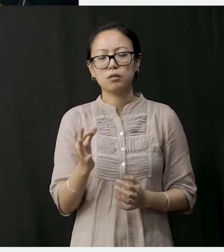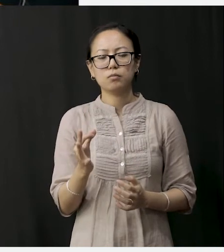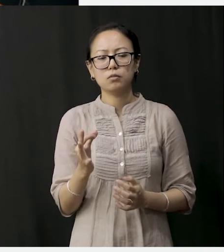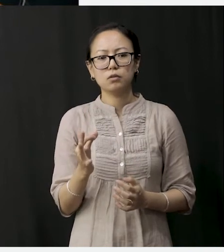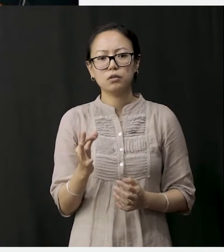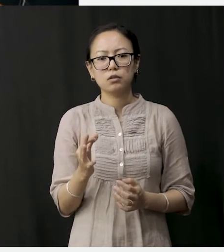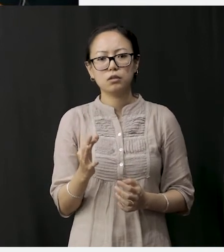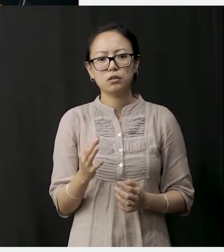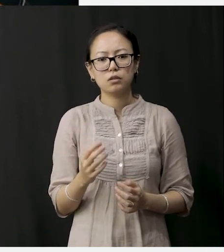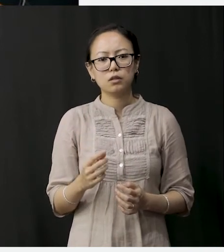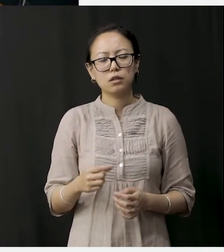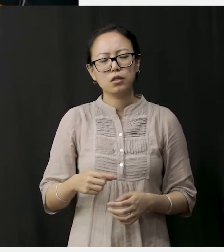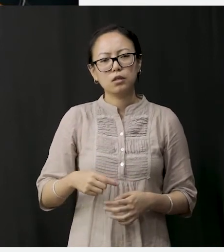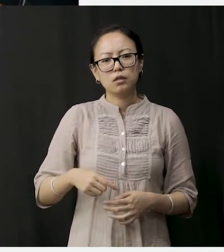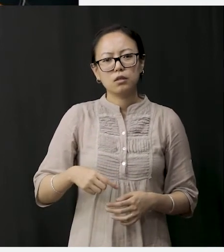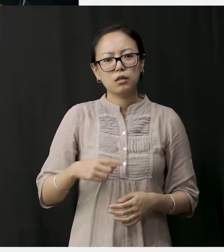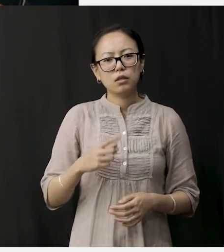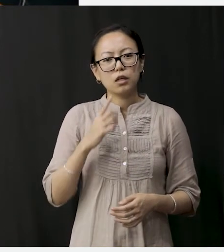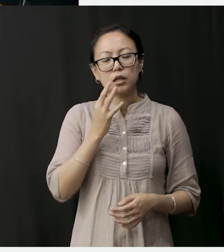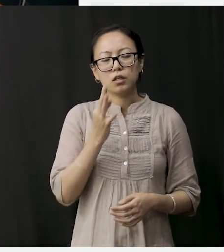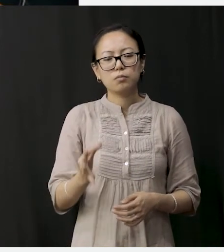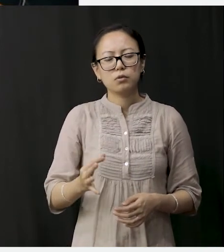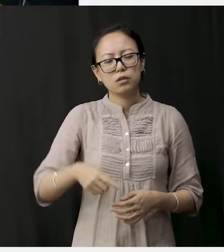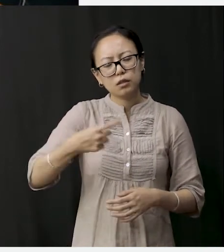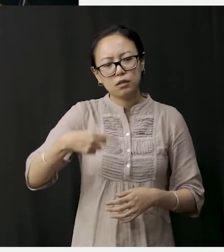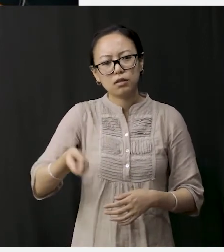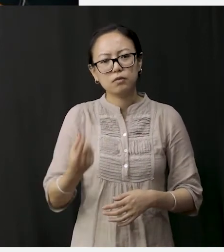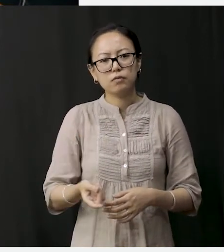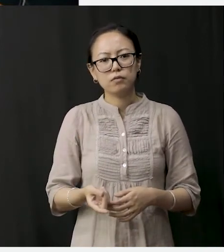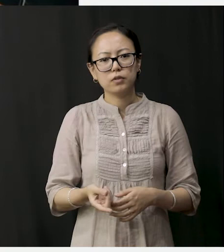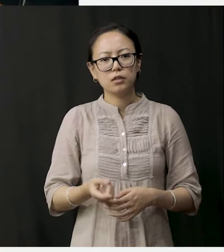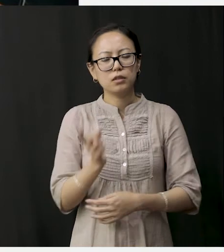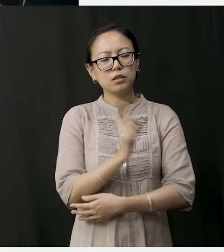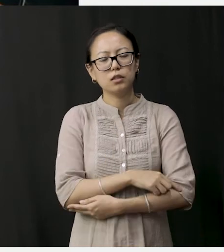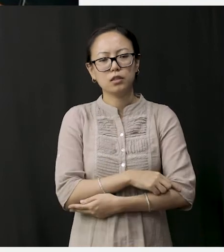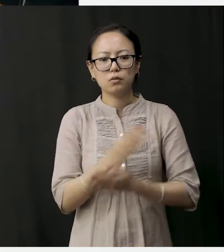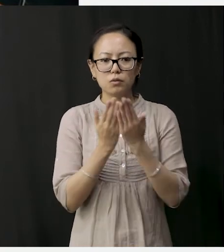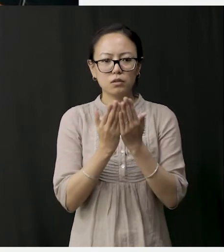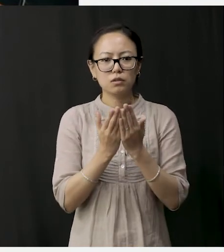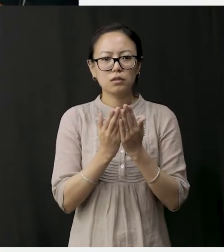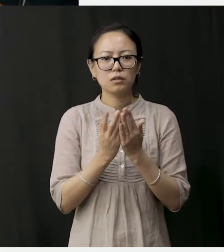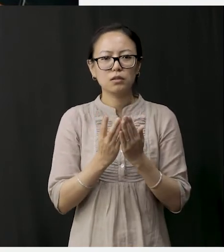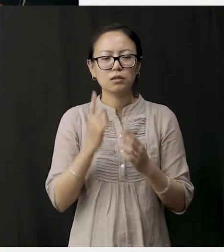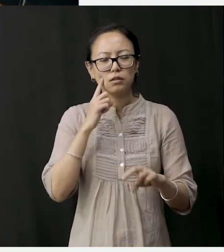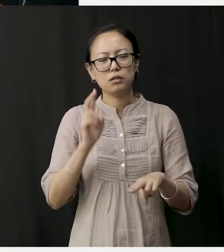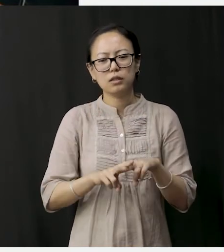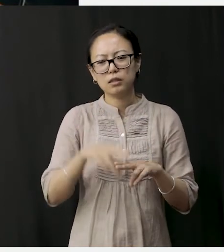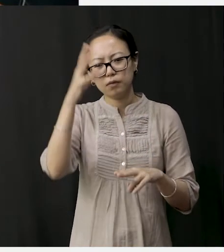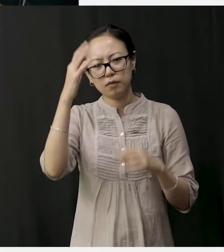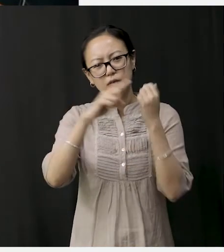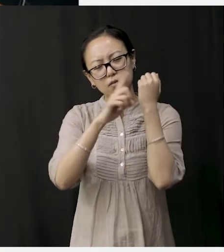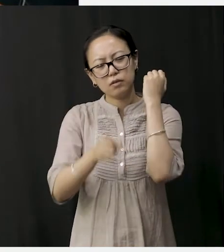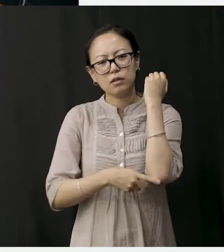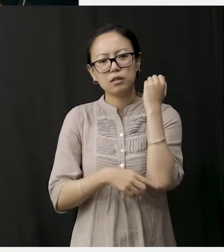don't study, and only one fine day if you try to study all this together, it will be very difficult for you. Okay, so I would